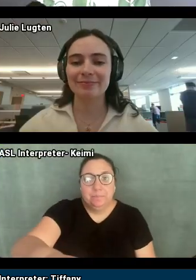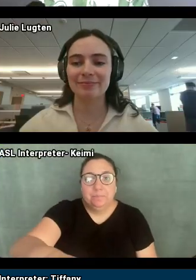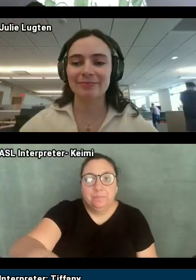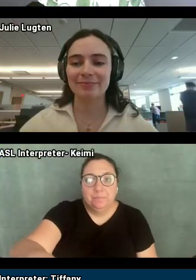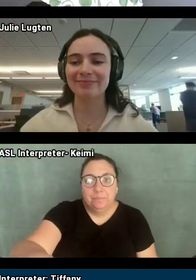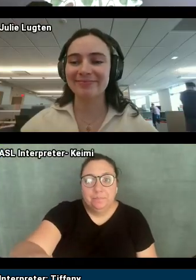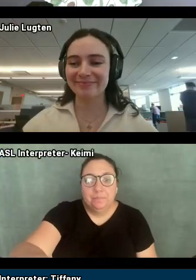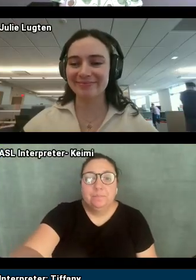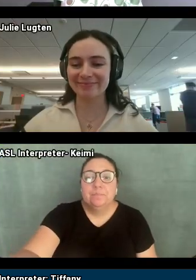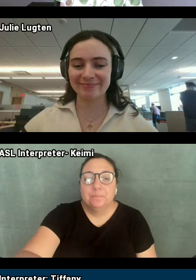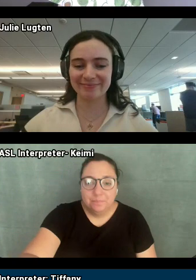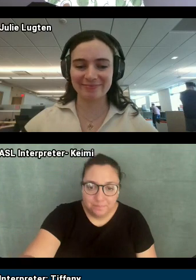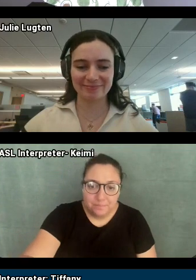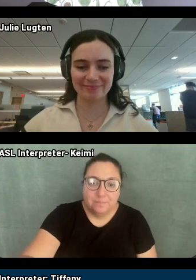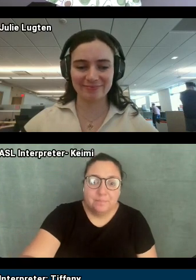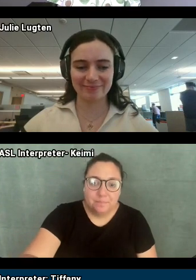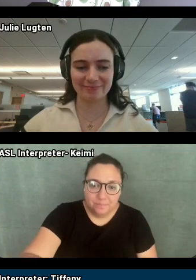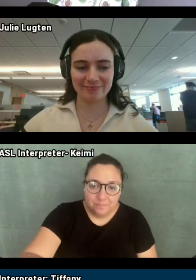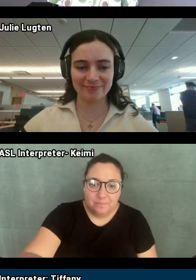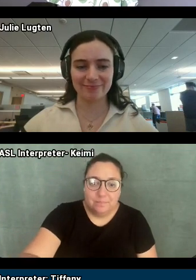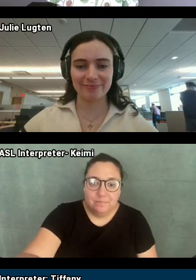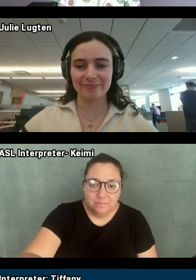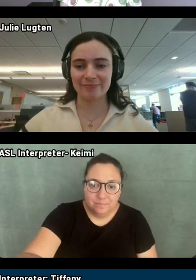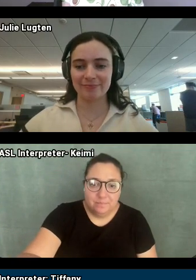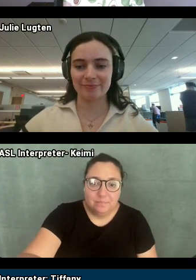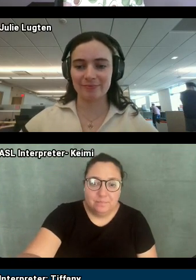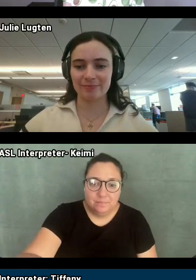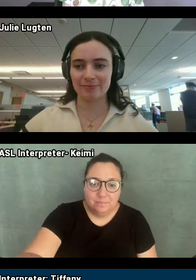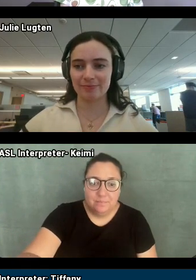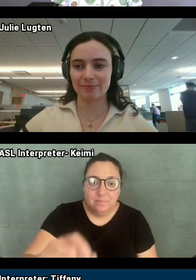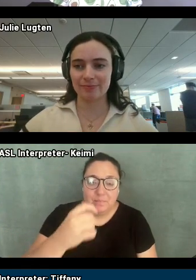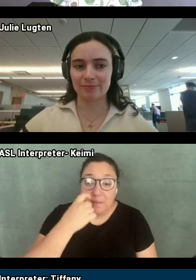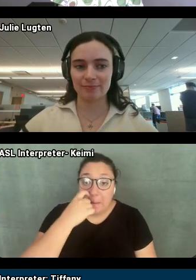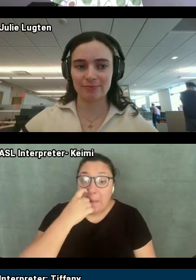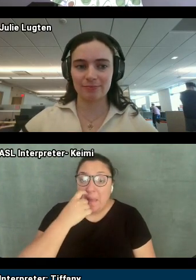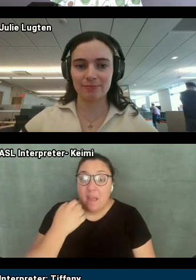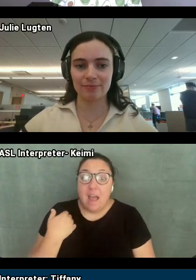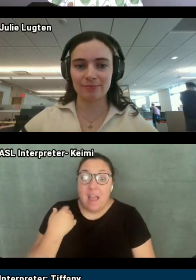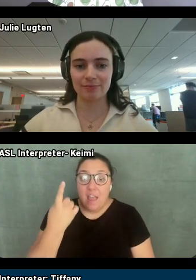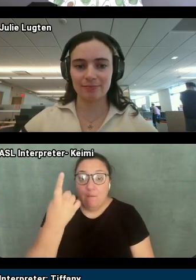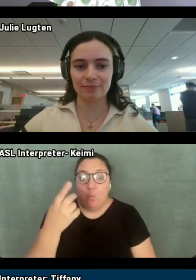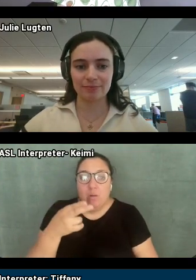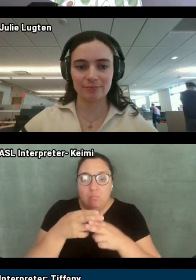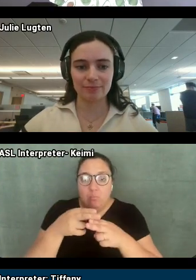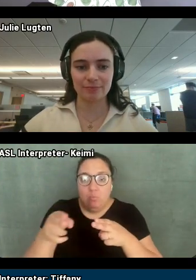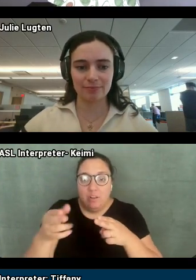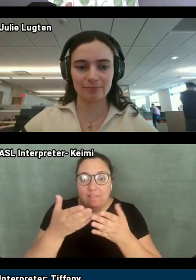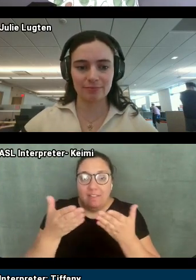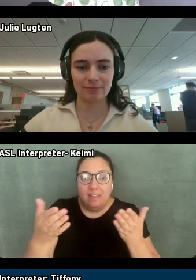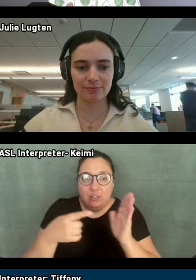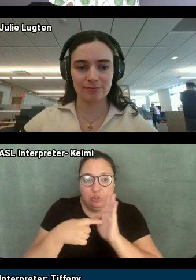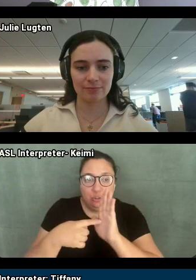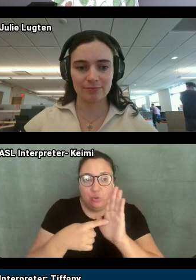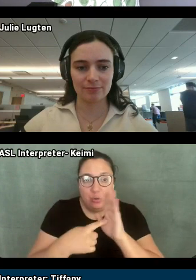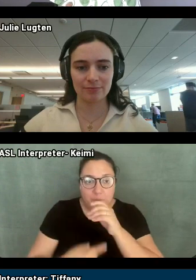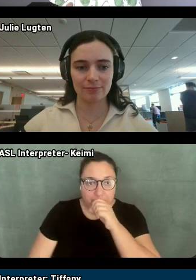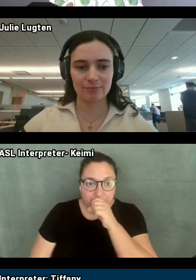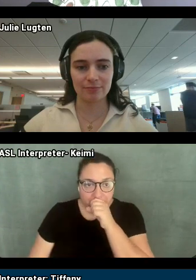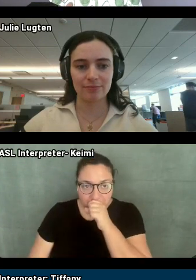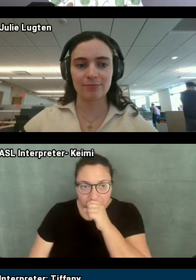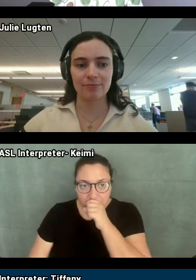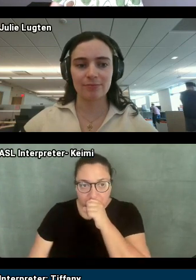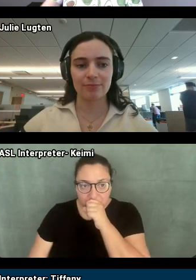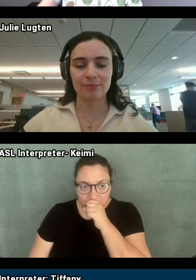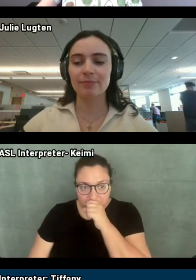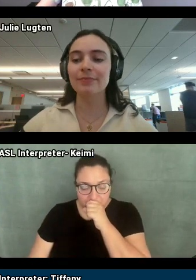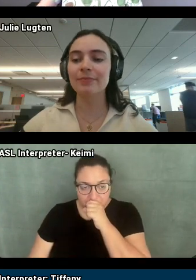All right. Thanks so much, Cody. I do have one more really quick thing to show you. And that is something that is kind of